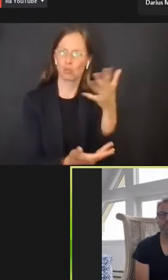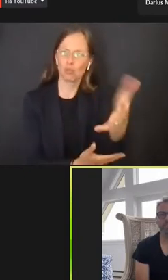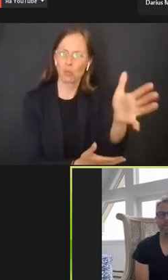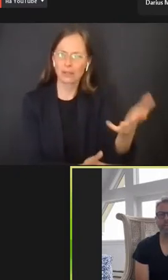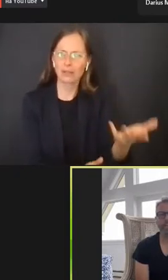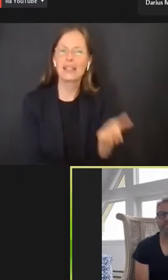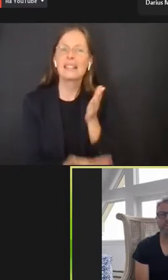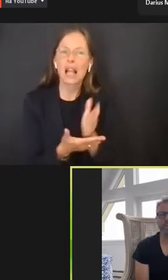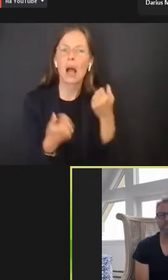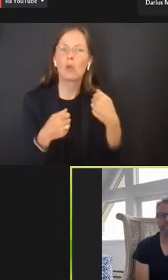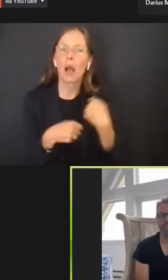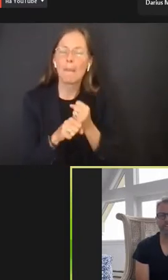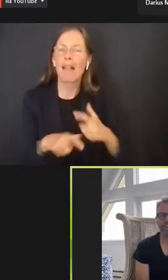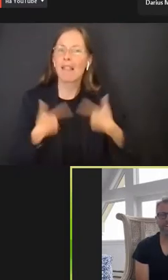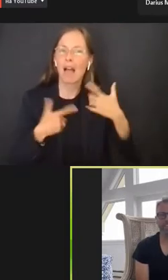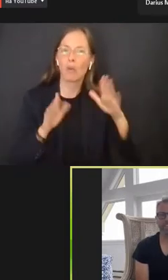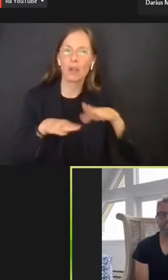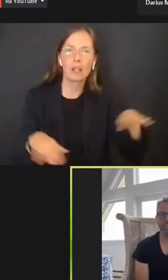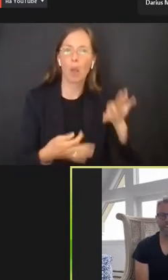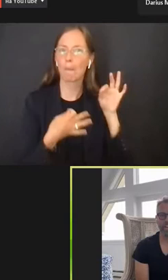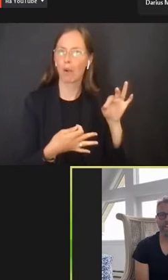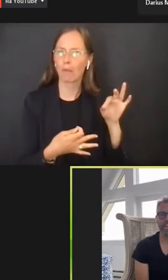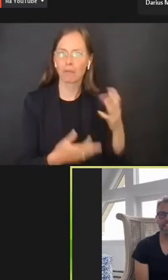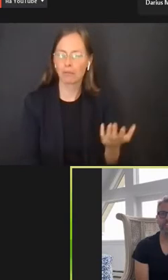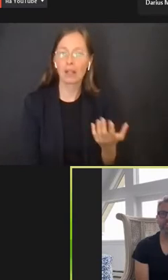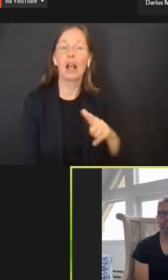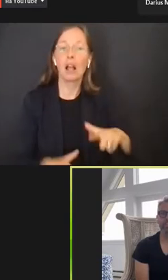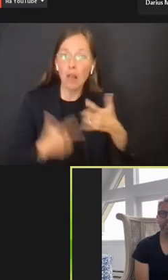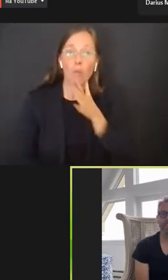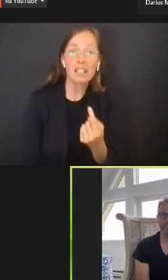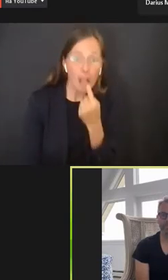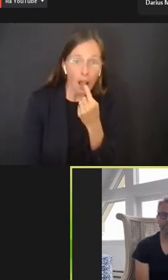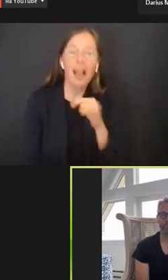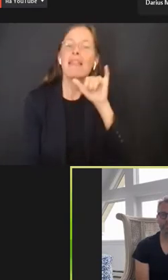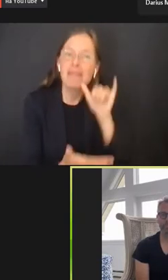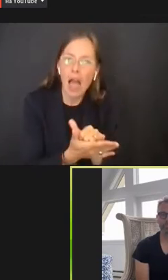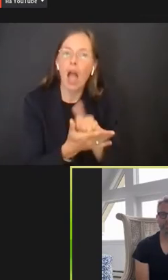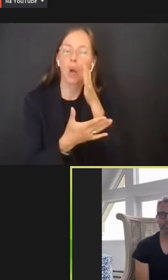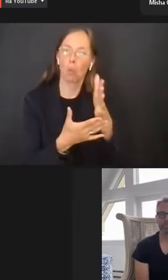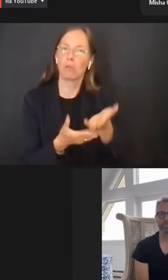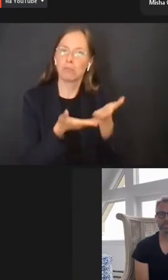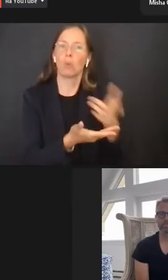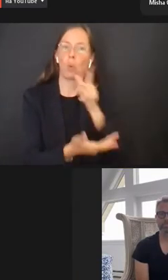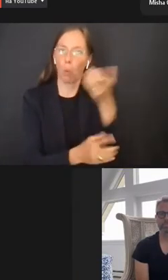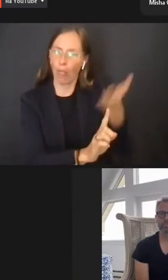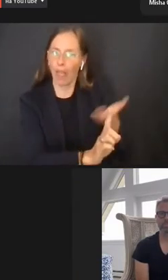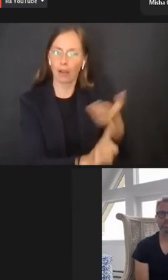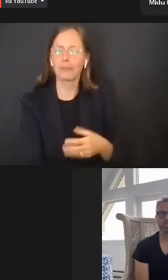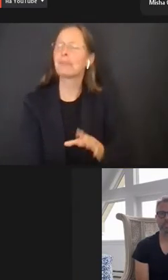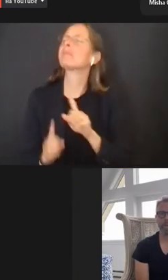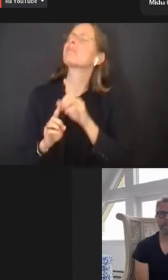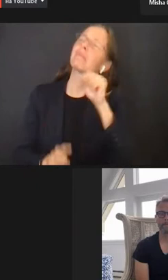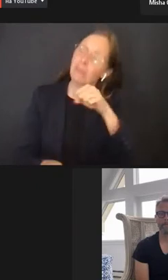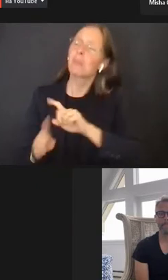life, the life of your kids, perfect. It's going to suck, and that's going to define them. Yes, I would argue, however,